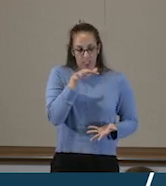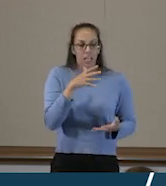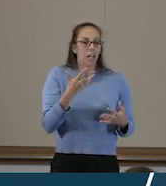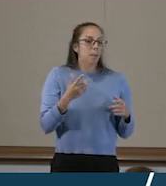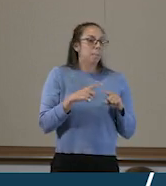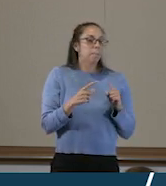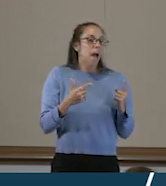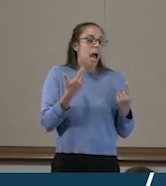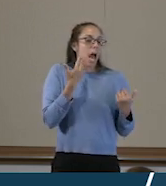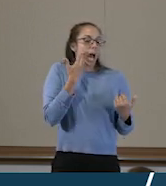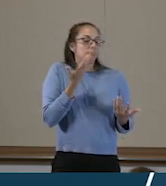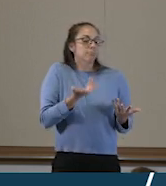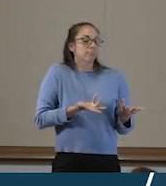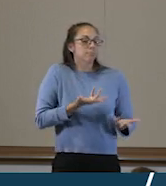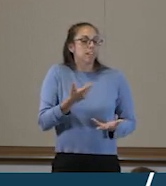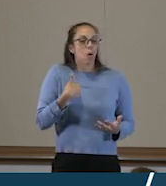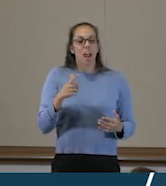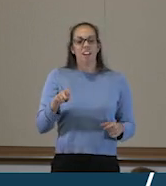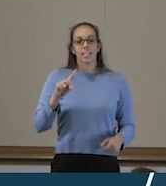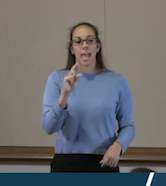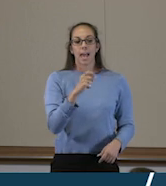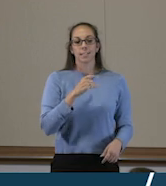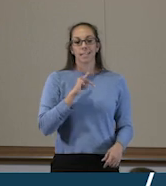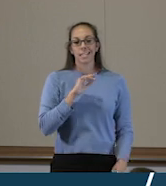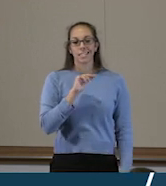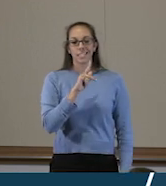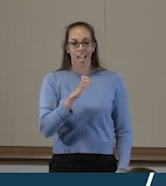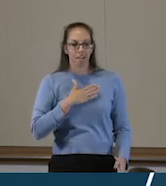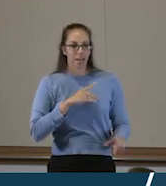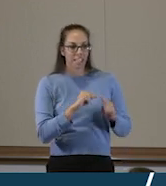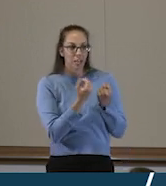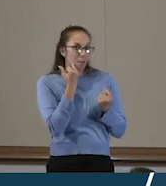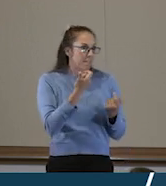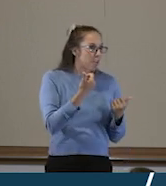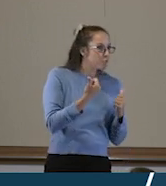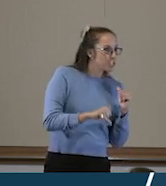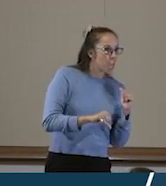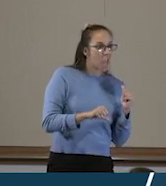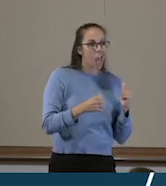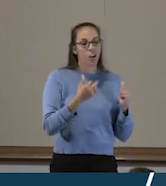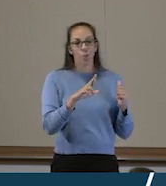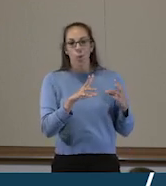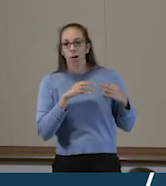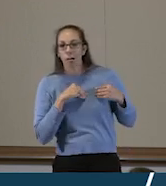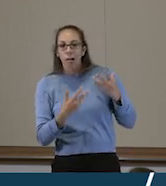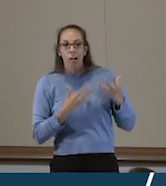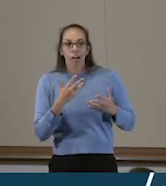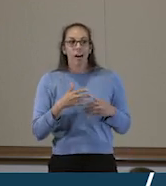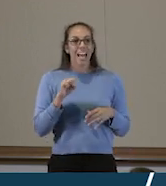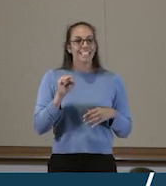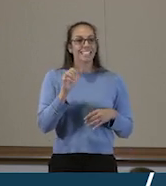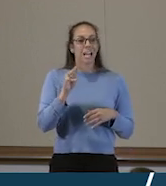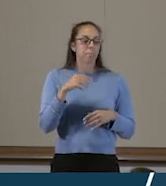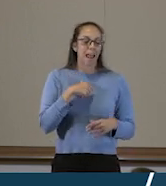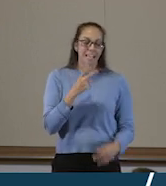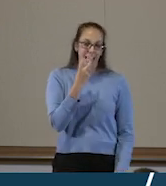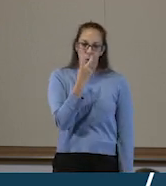I would have to ask one of my colleagues in intake if they ever reject SDM cases, but I don't think